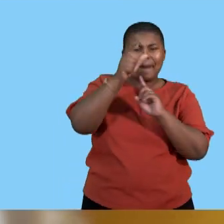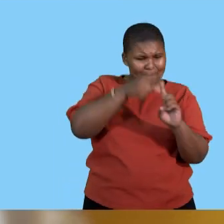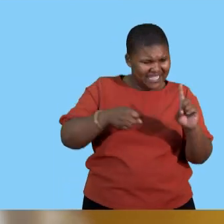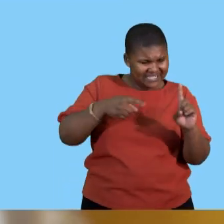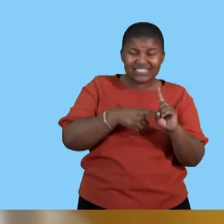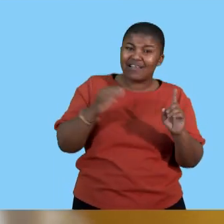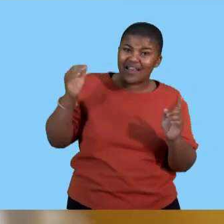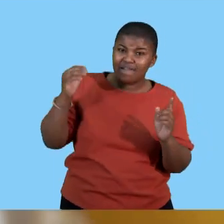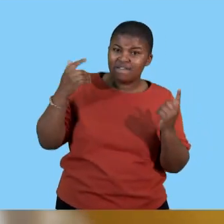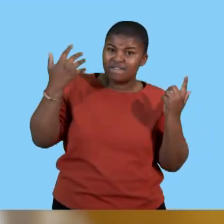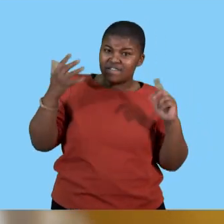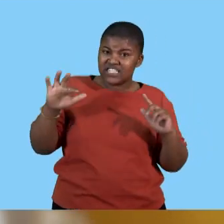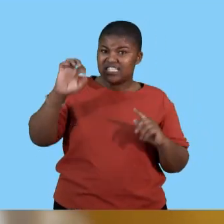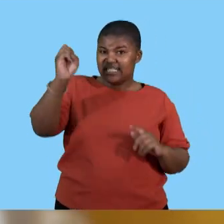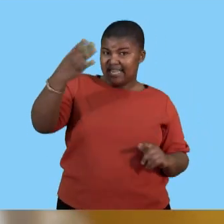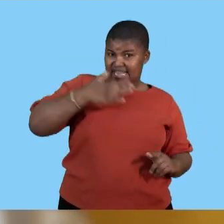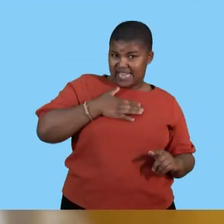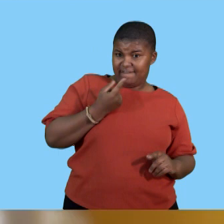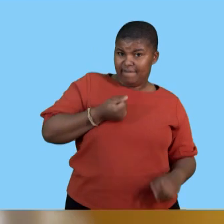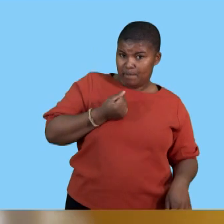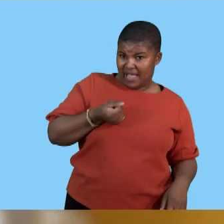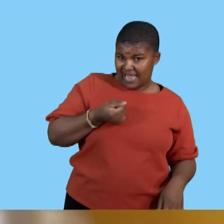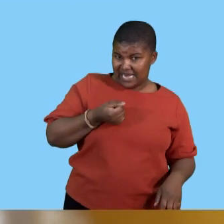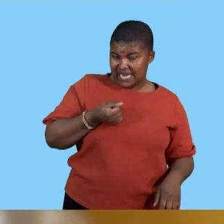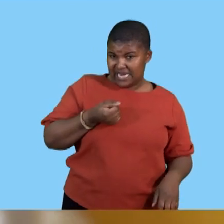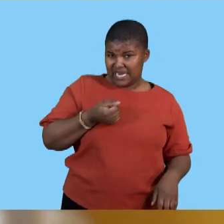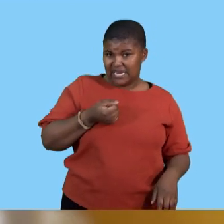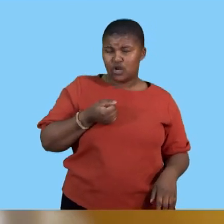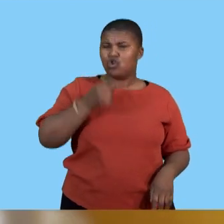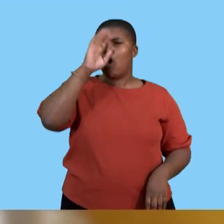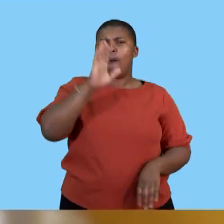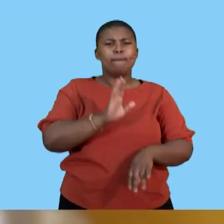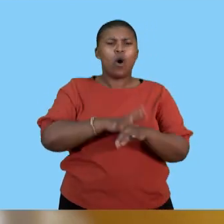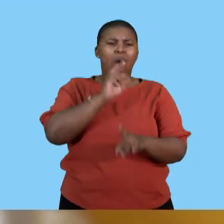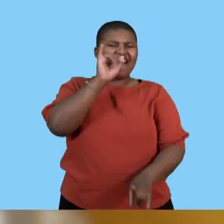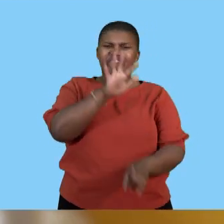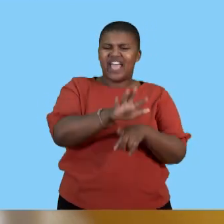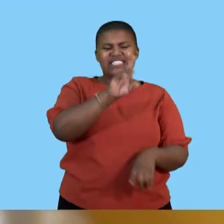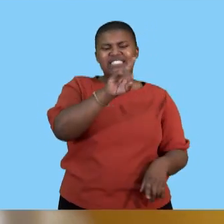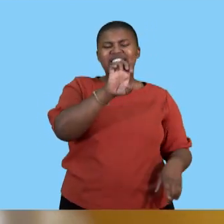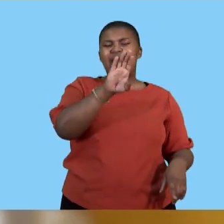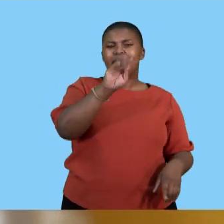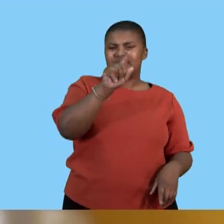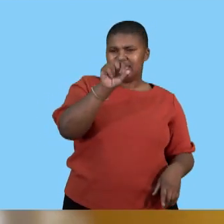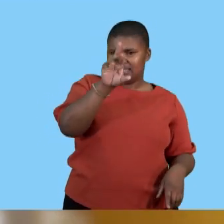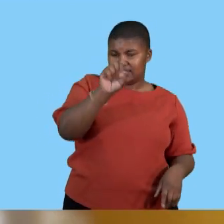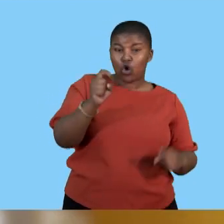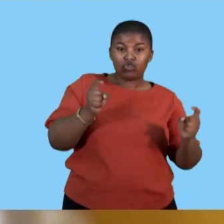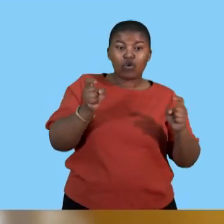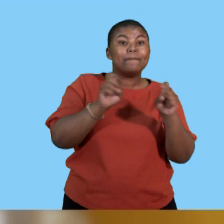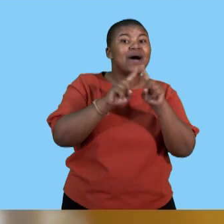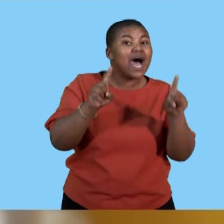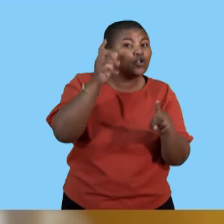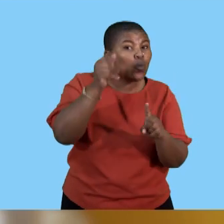individual comes and then gives us the money, it no longer affects our debtors' control. However, it will